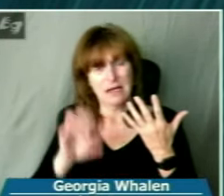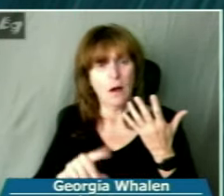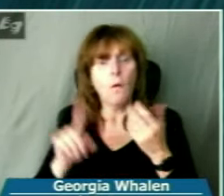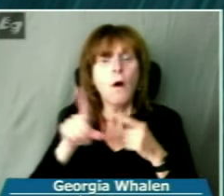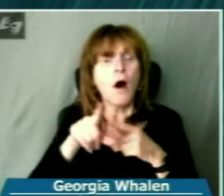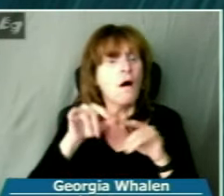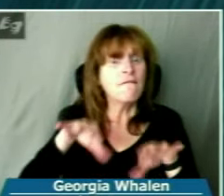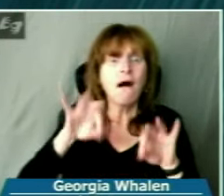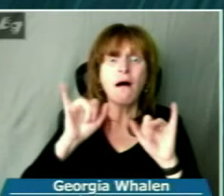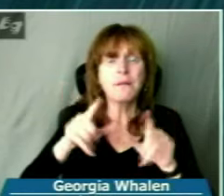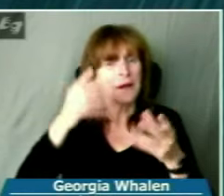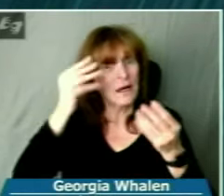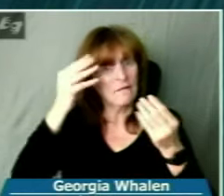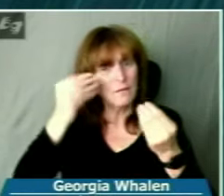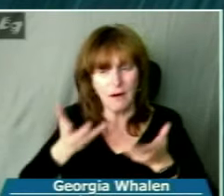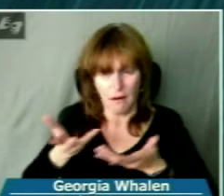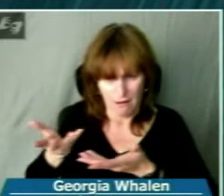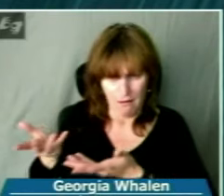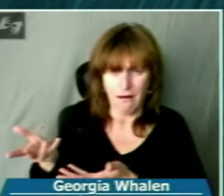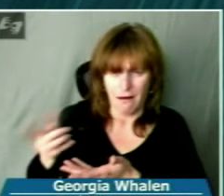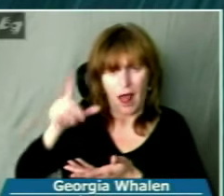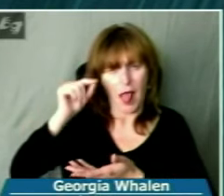city's COVID-19 webpage.